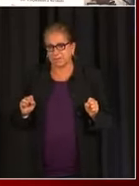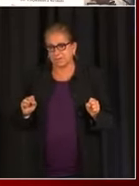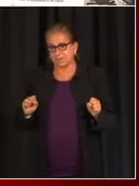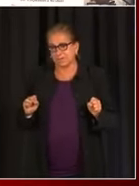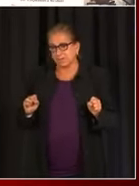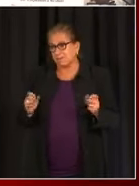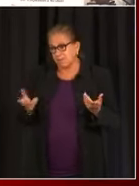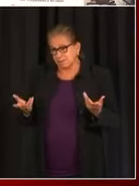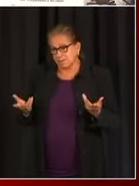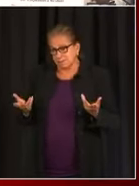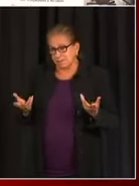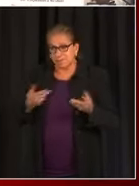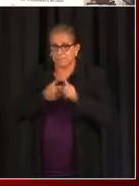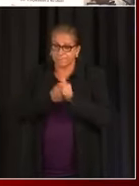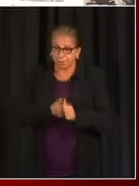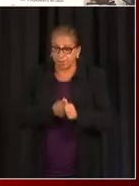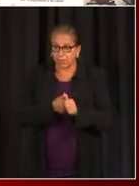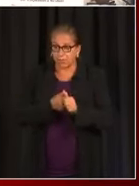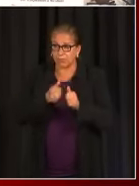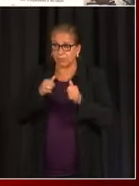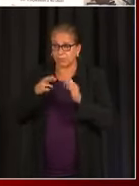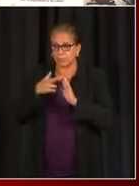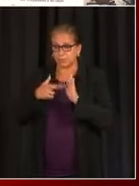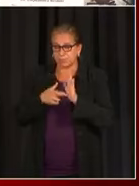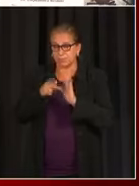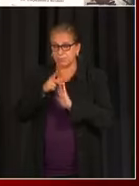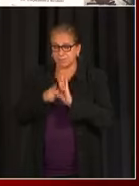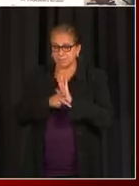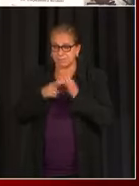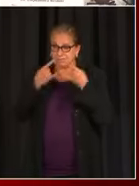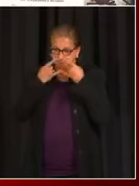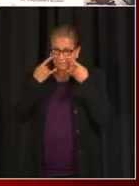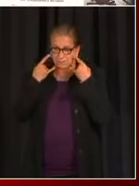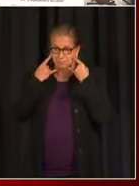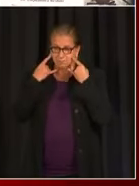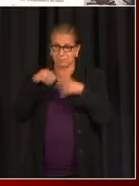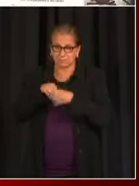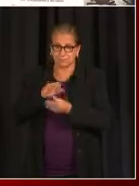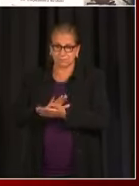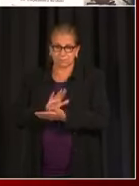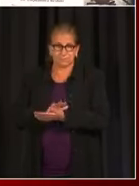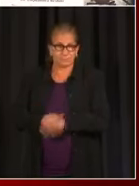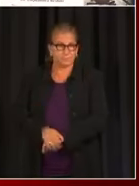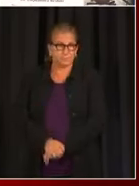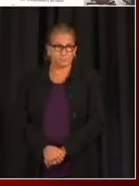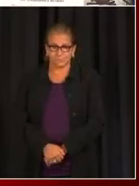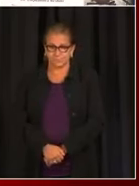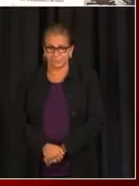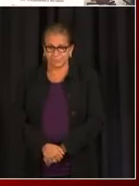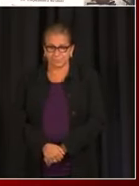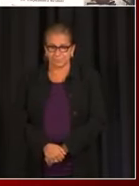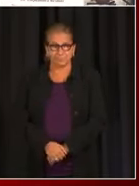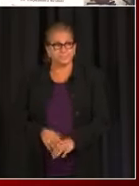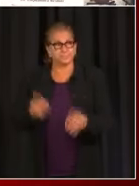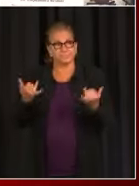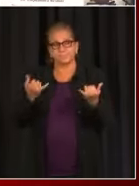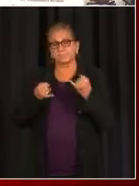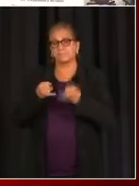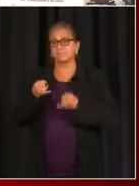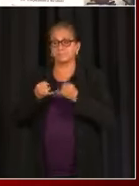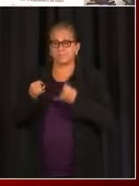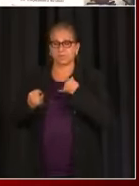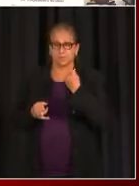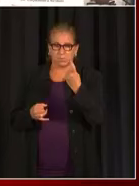but also adherence to mask wearing during the time of the exposure. And then lastly, I just want to